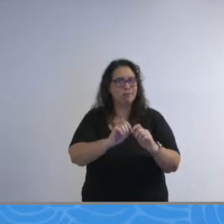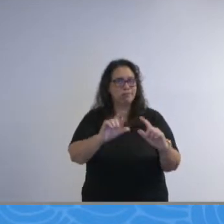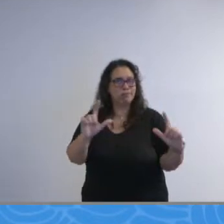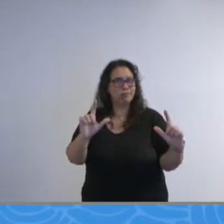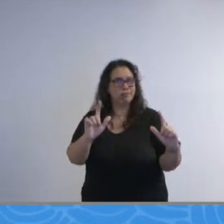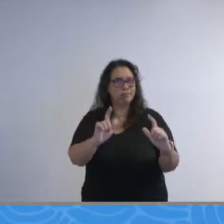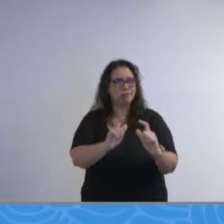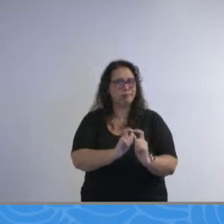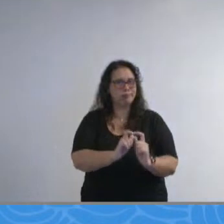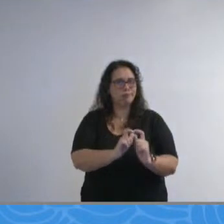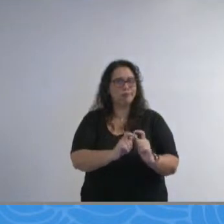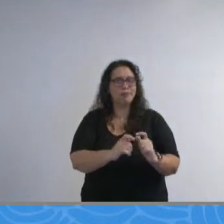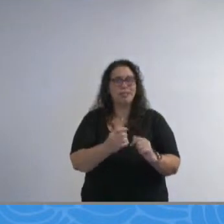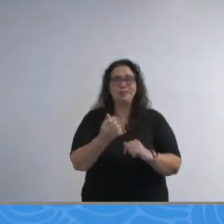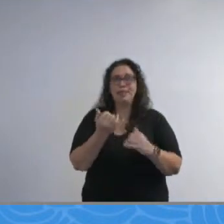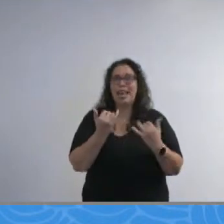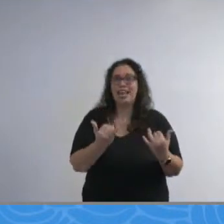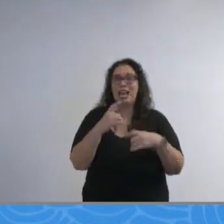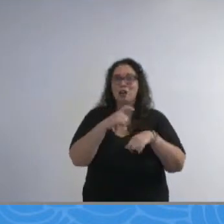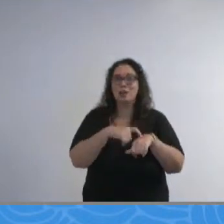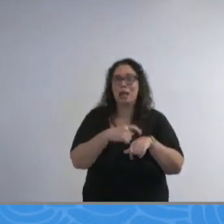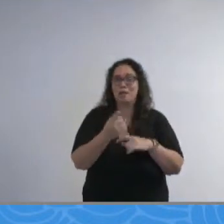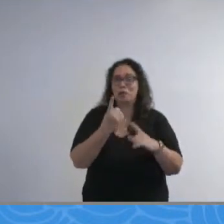there's questions.